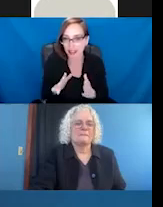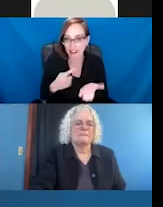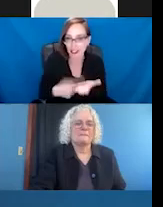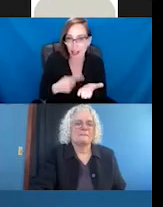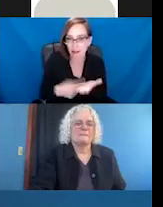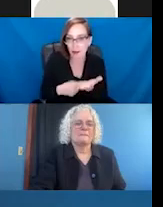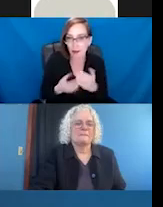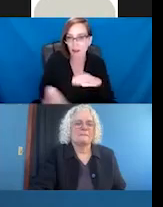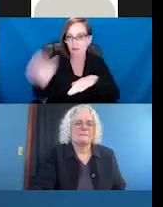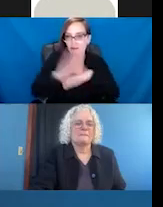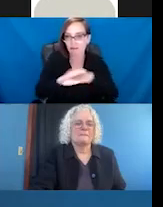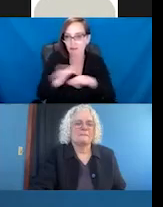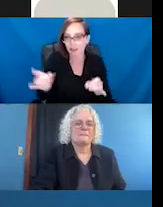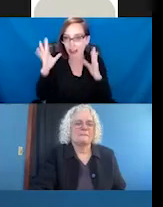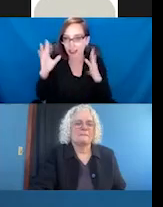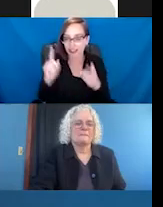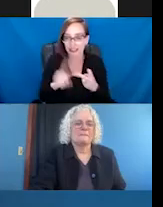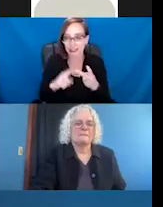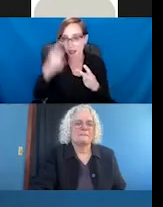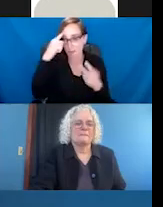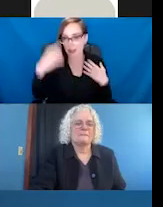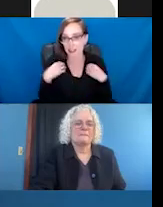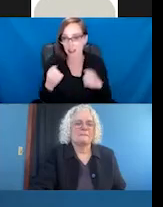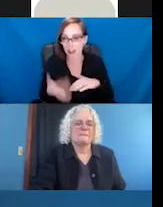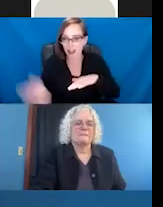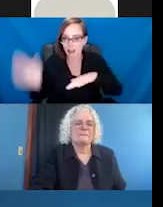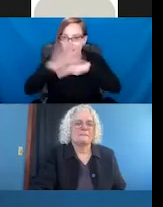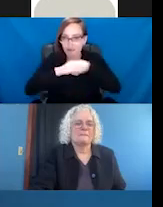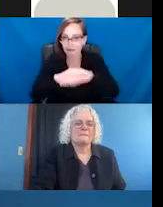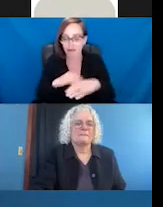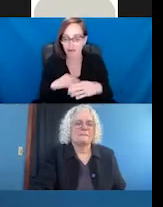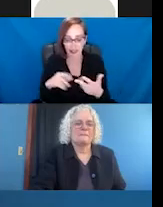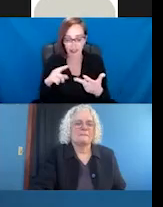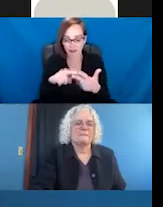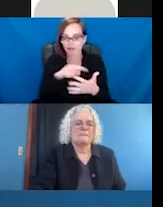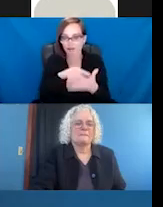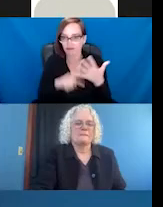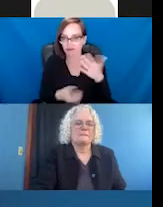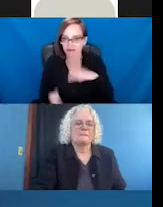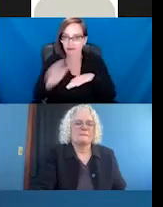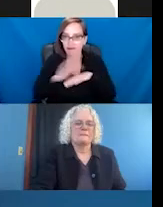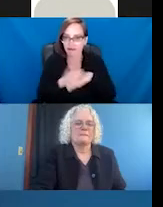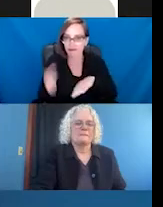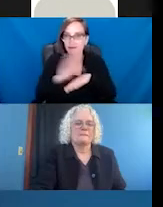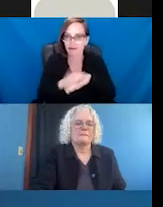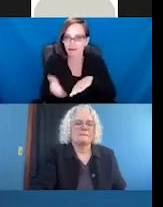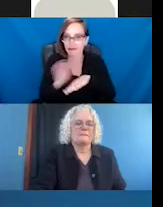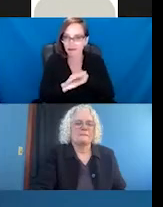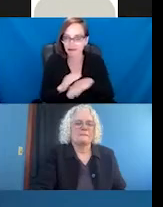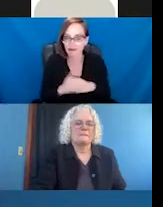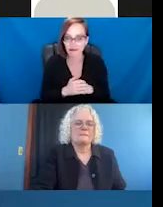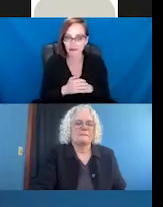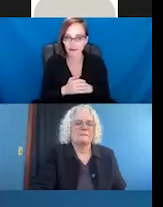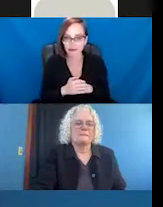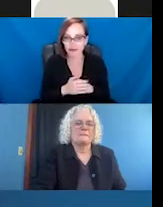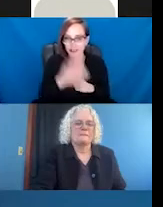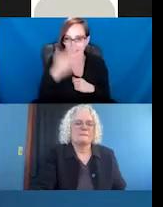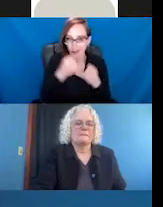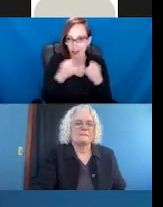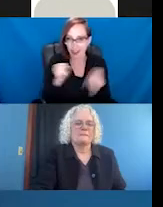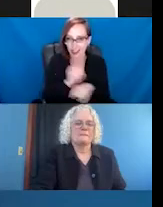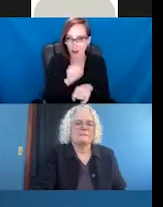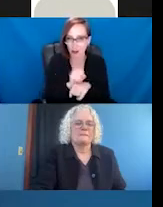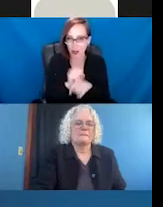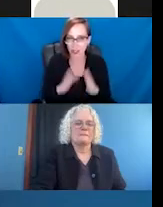violence, rising mental health concerns, and that's not only and our members, for example, and frontline workers are experiencing